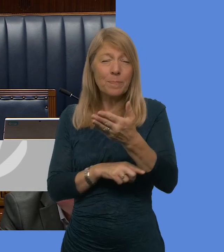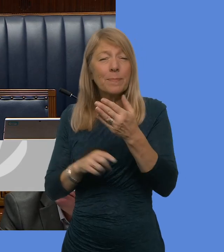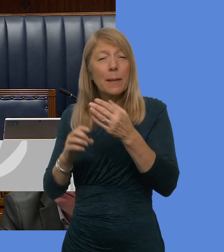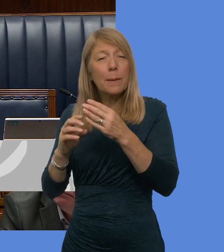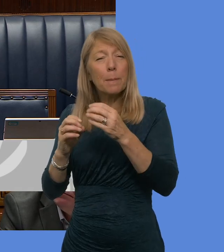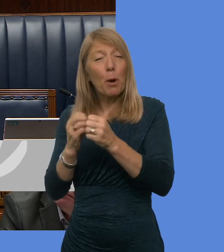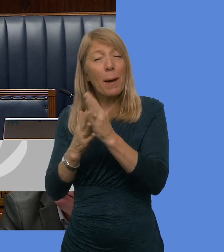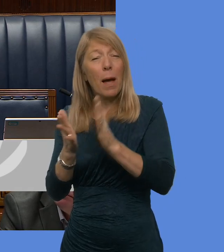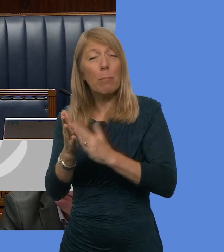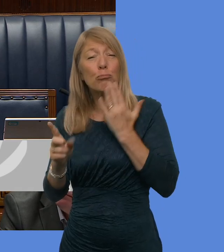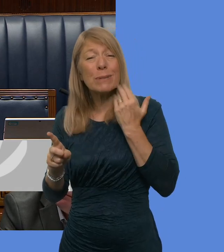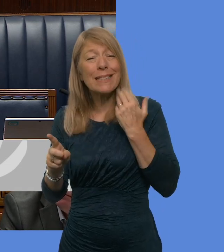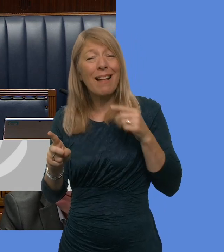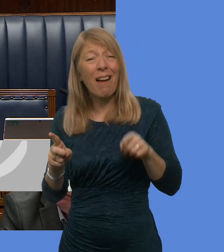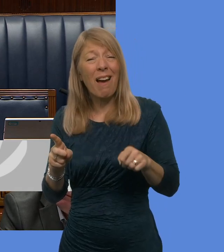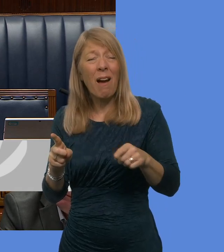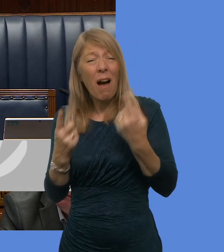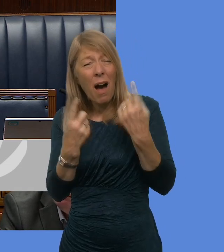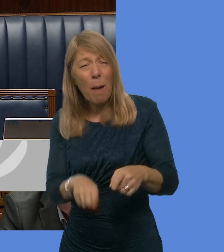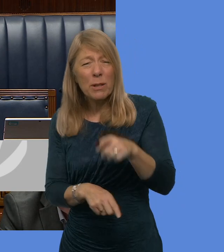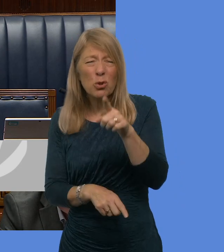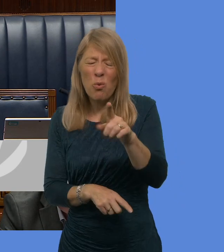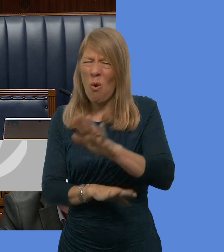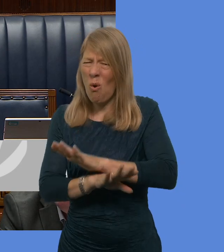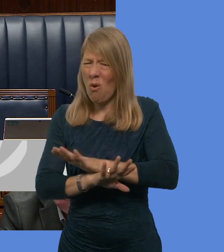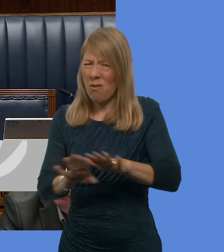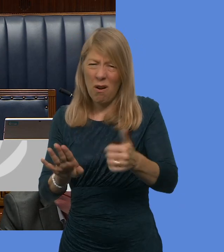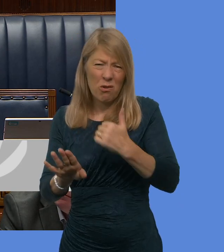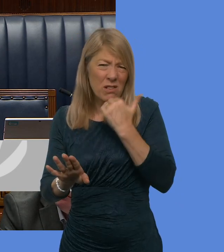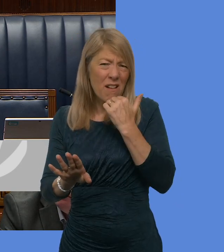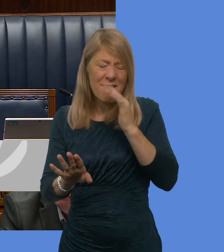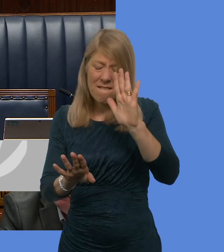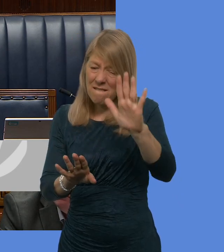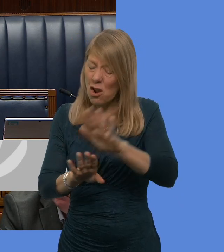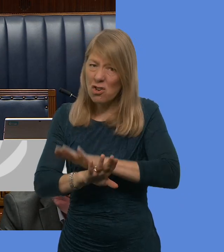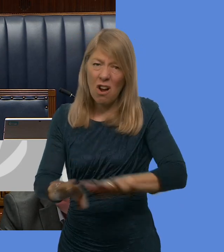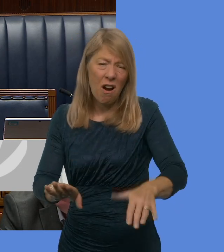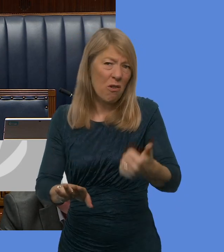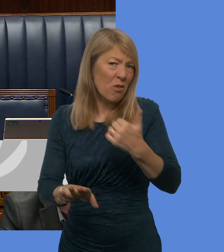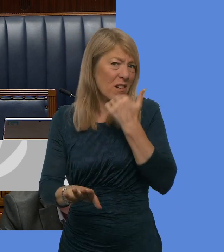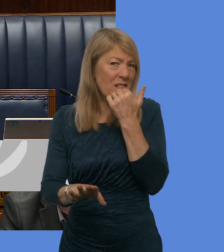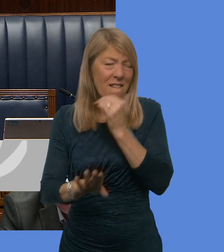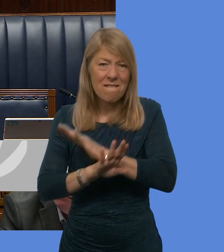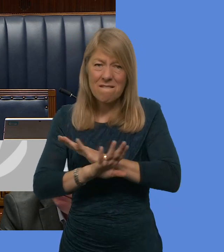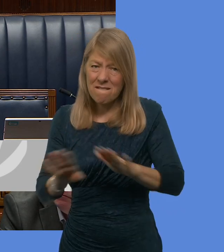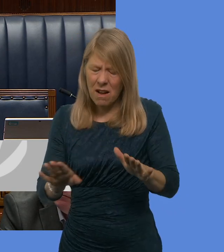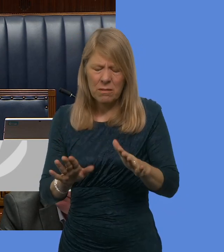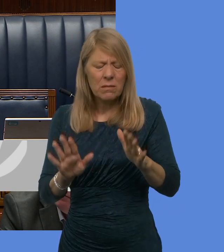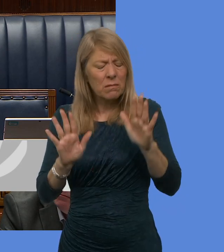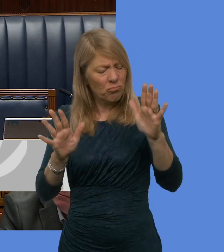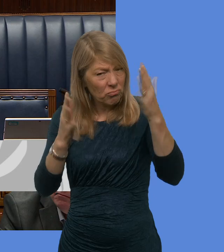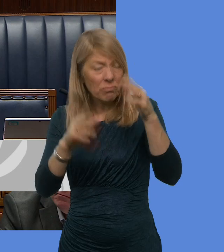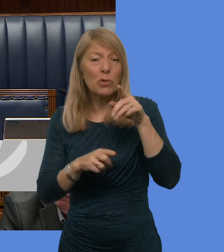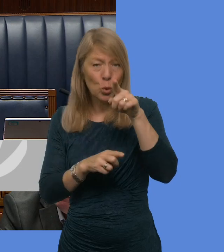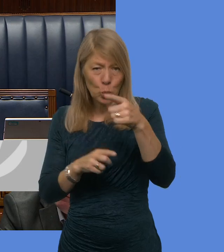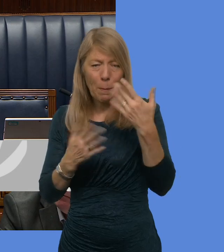play to you for highlighting the needs and bringing that once again to the forefront of discussions around the rights of the